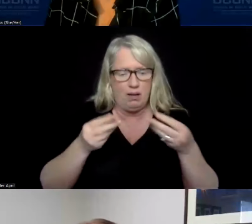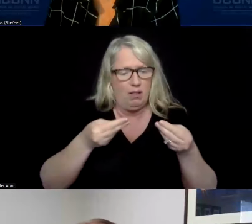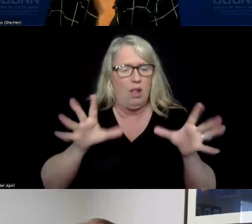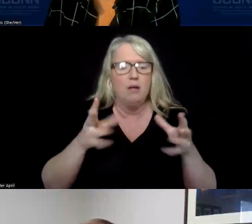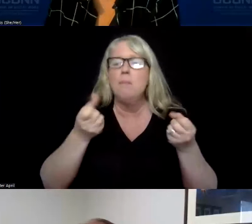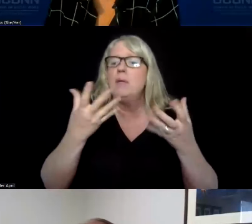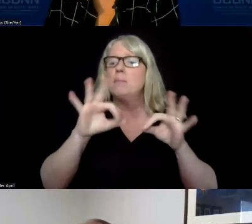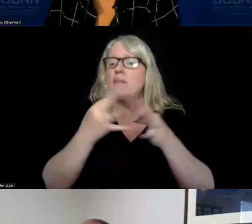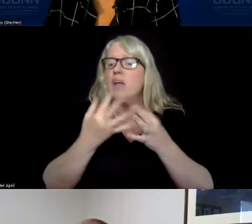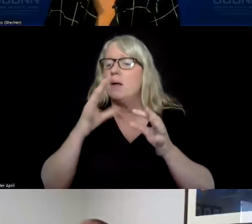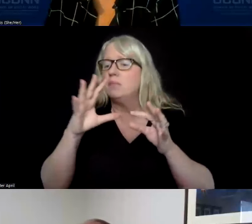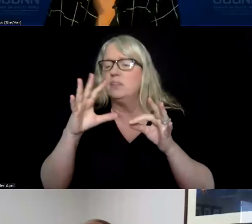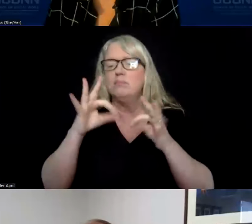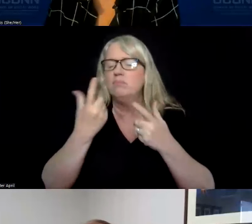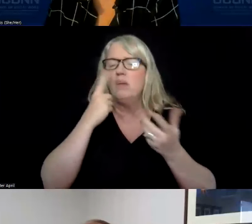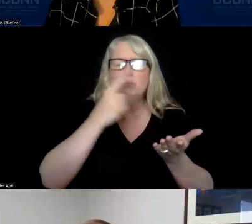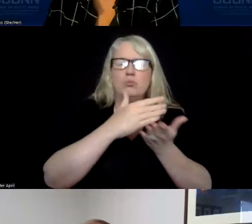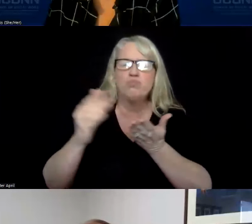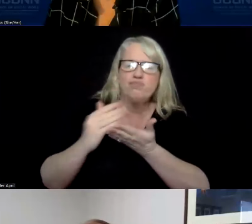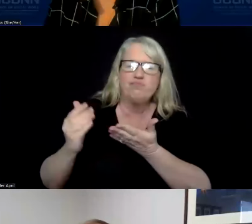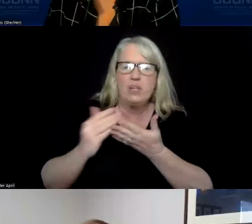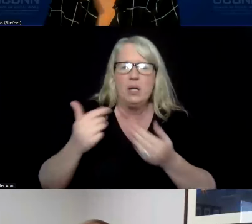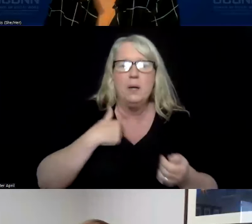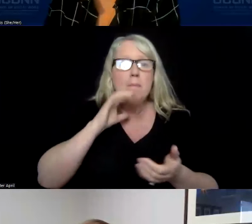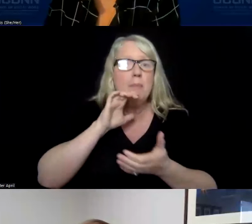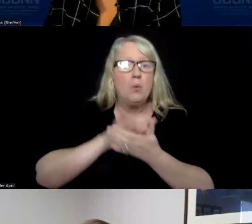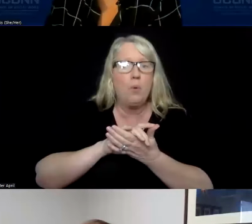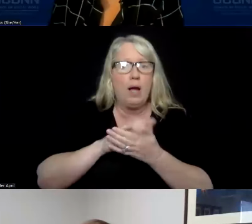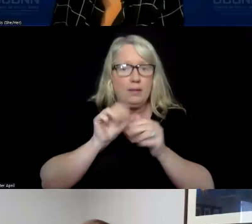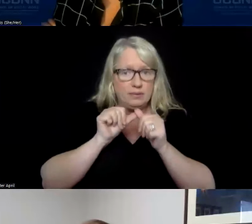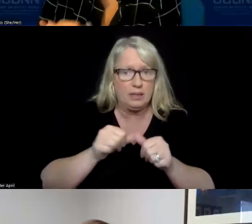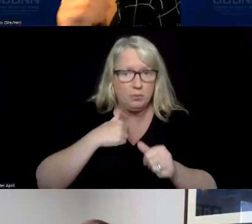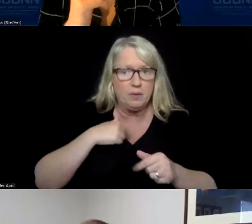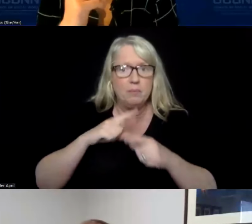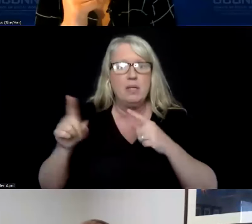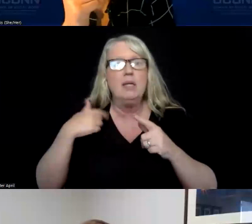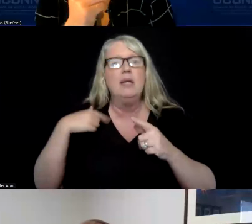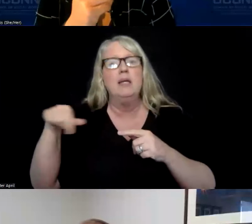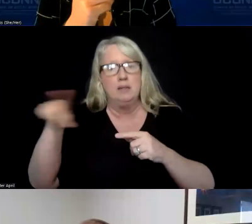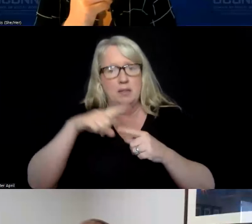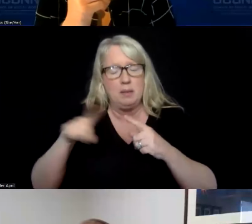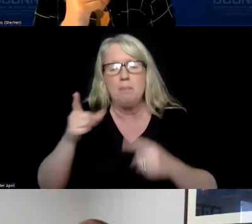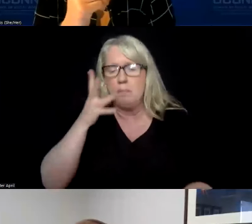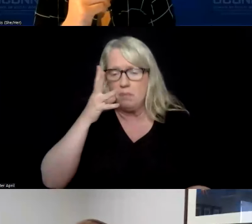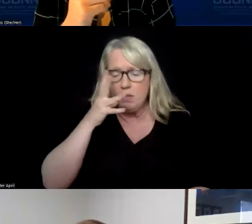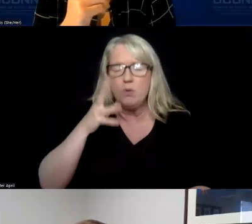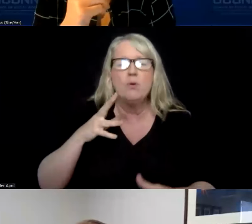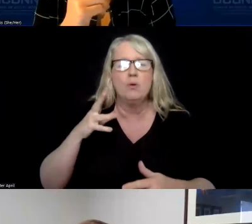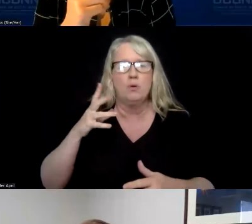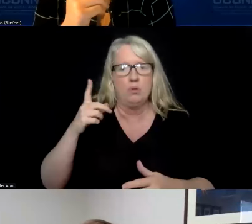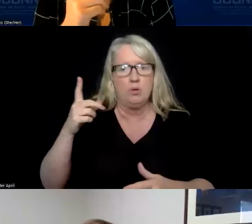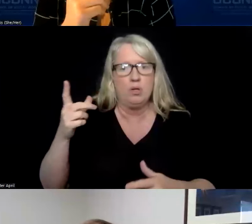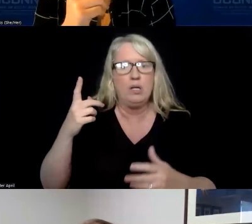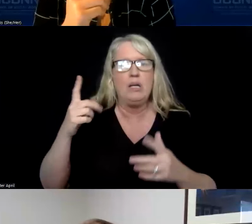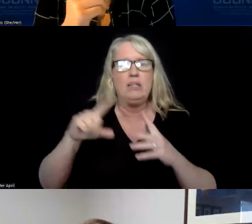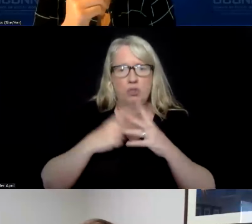family members. My wife fortunately stayed with me. My 2 children have stayed with me. My mother is reconciling with it,